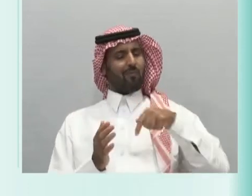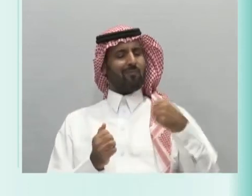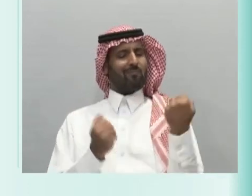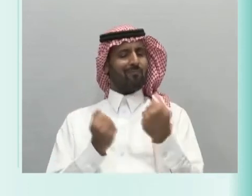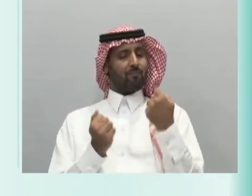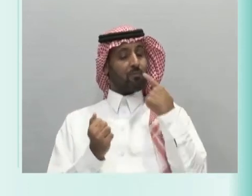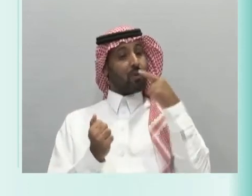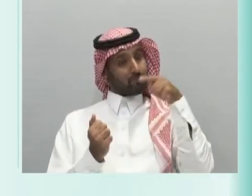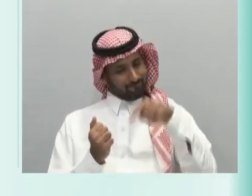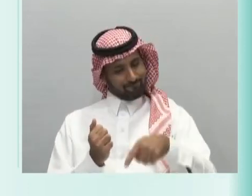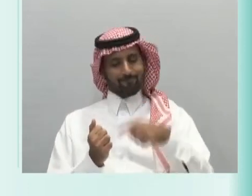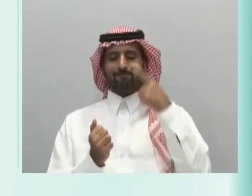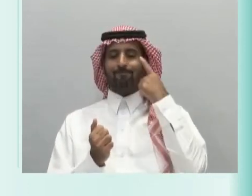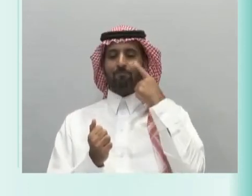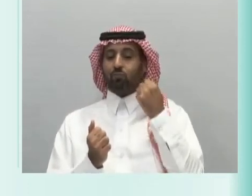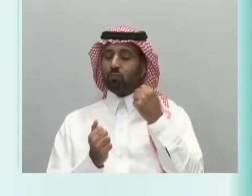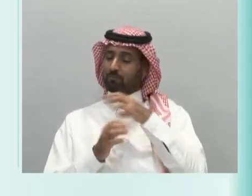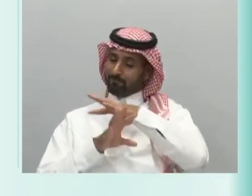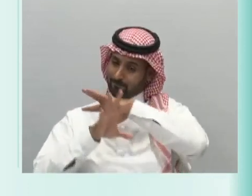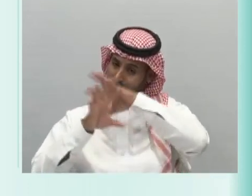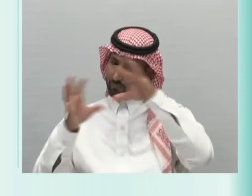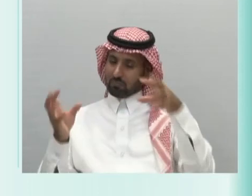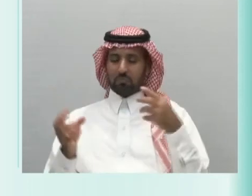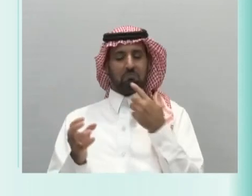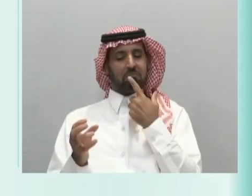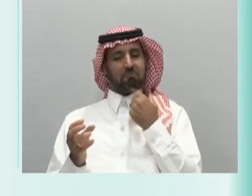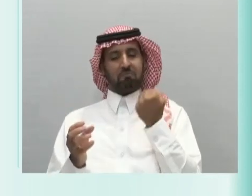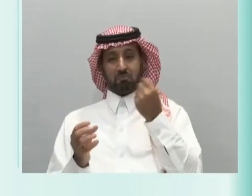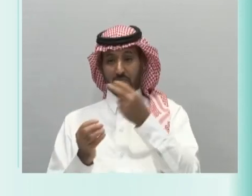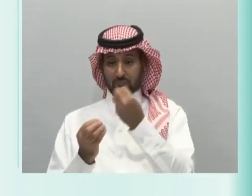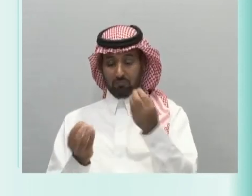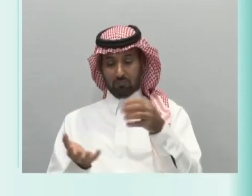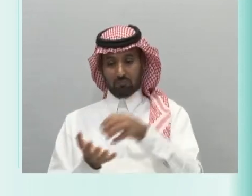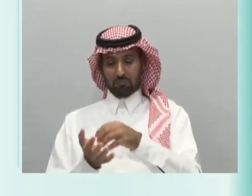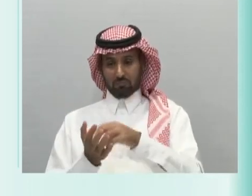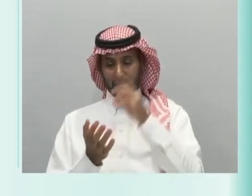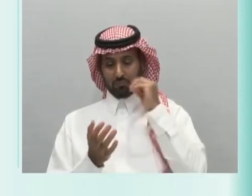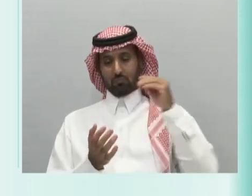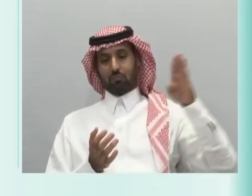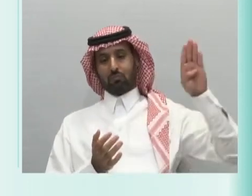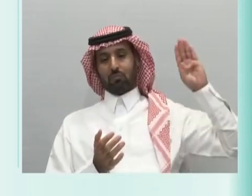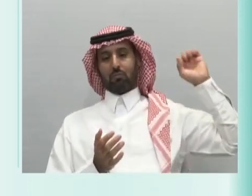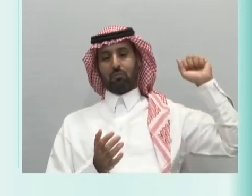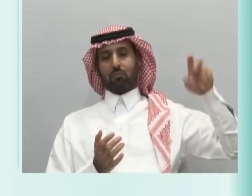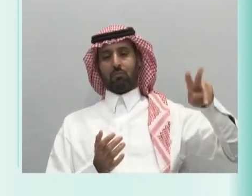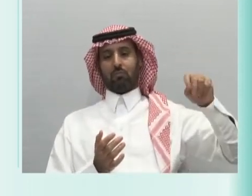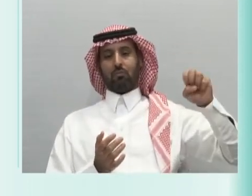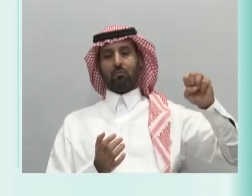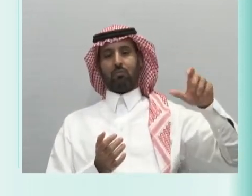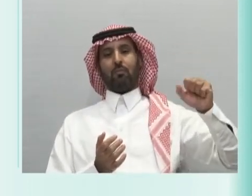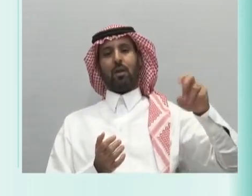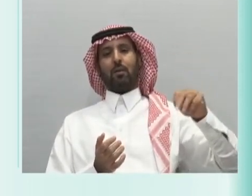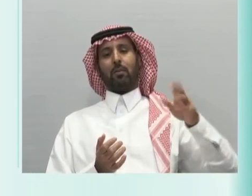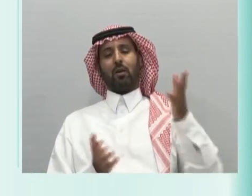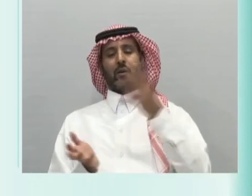lives in a beautiful area in Panama. Okay, next. What kind of hotel does the writer want to open? What is the hotel